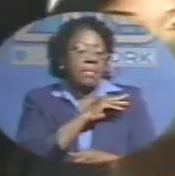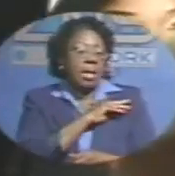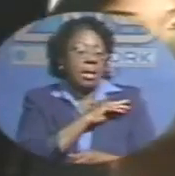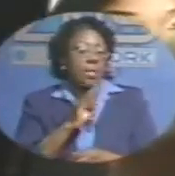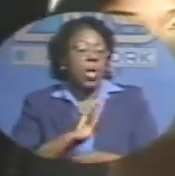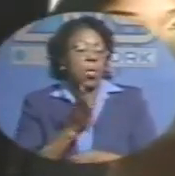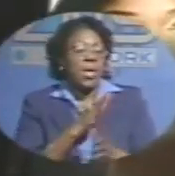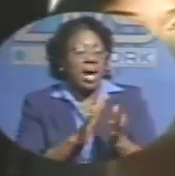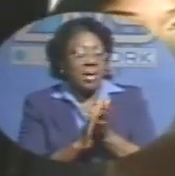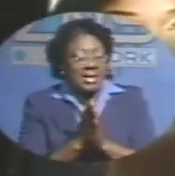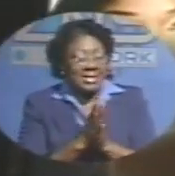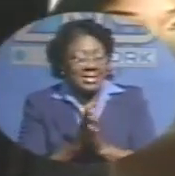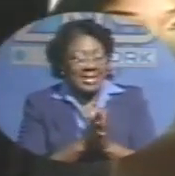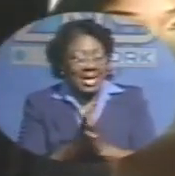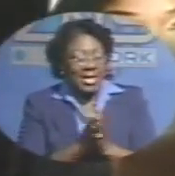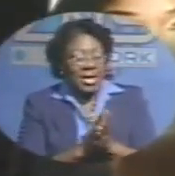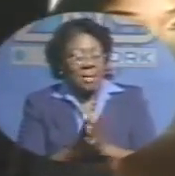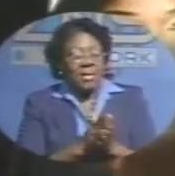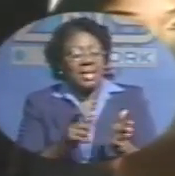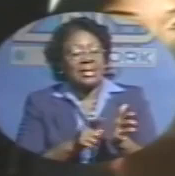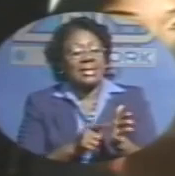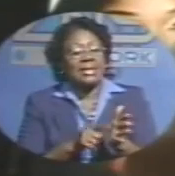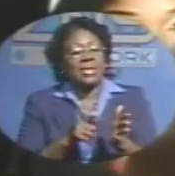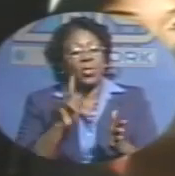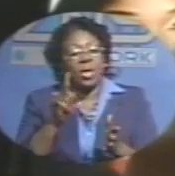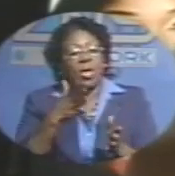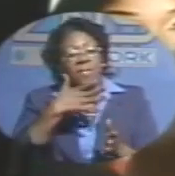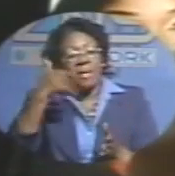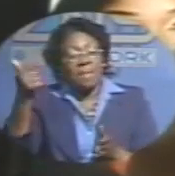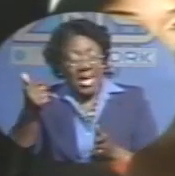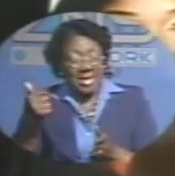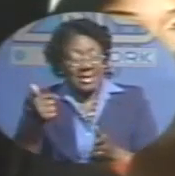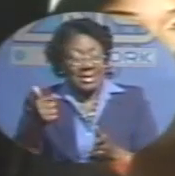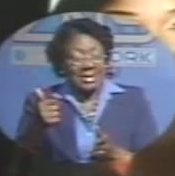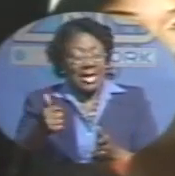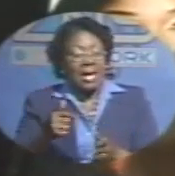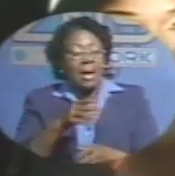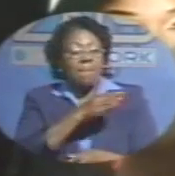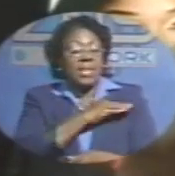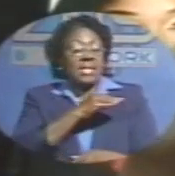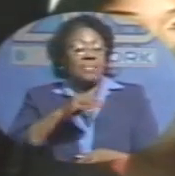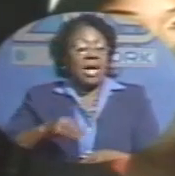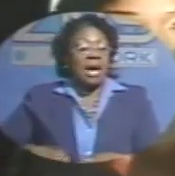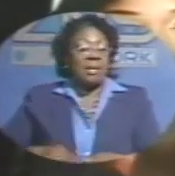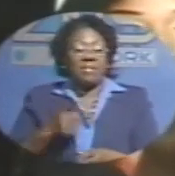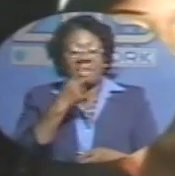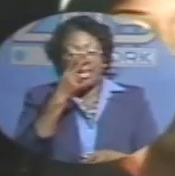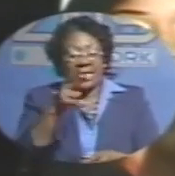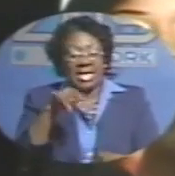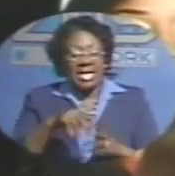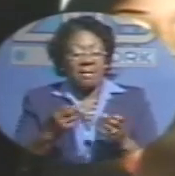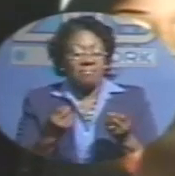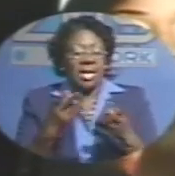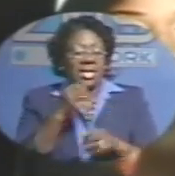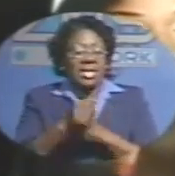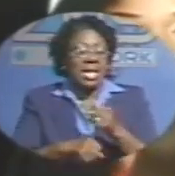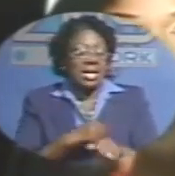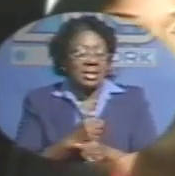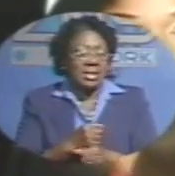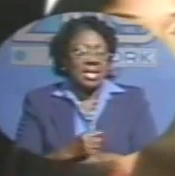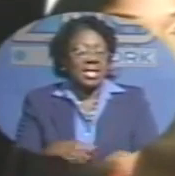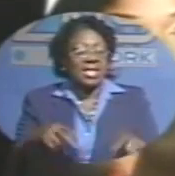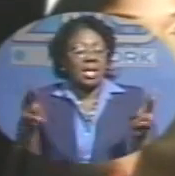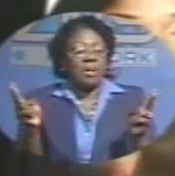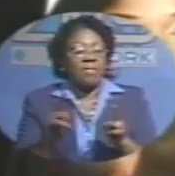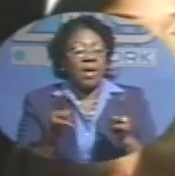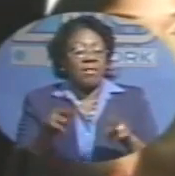Excited because this is probably one of the best, if not the best, Miss Bahamas competition I've seen in years. It's going to be very, very tough